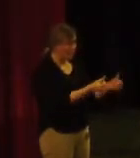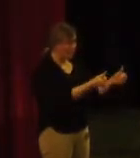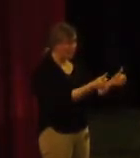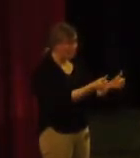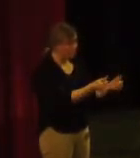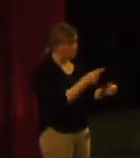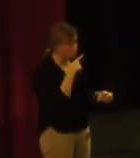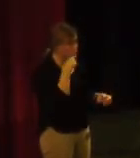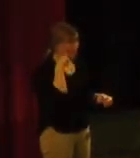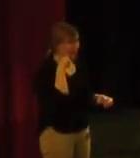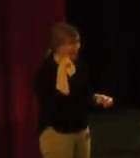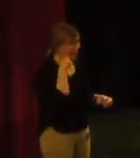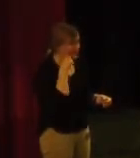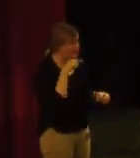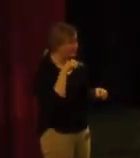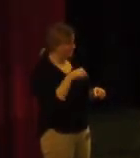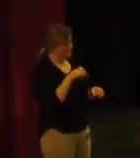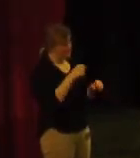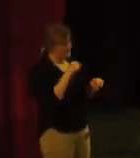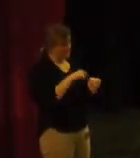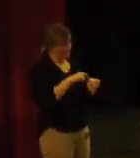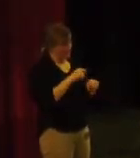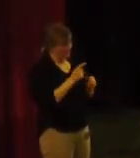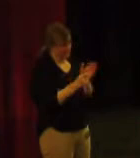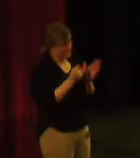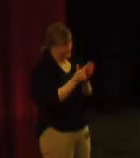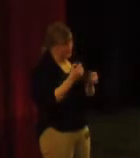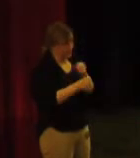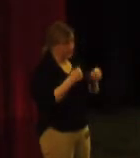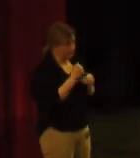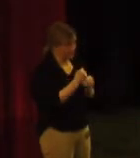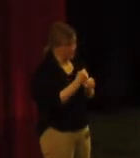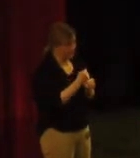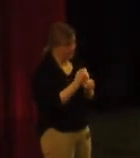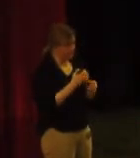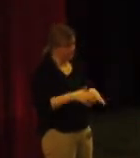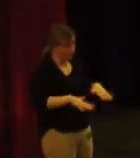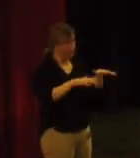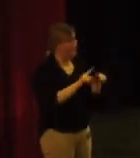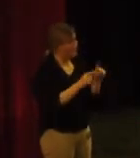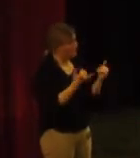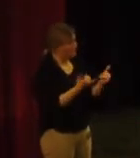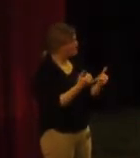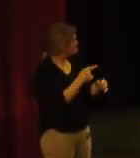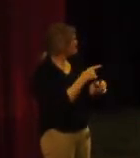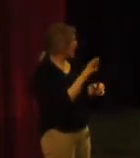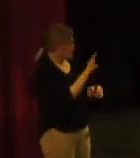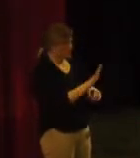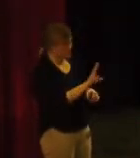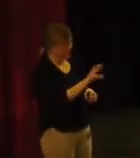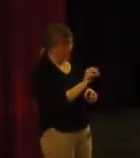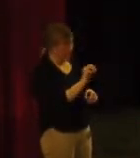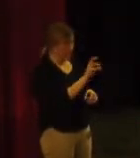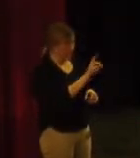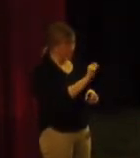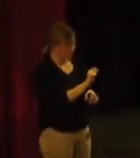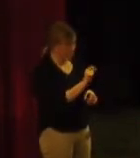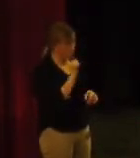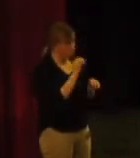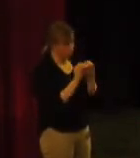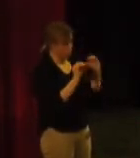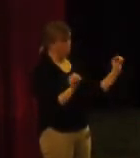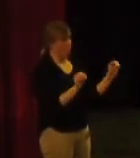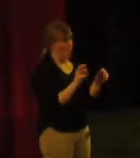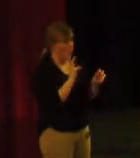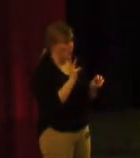this time of year, it's probably got water in it. But this time of year, which was like in late September, early October, there was no water in the river. That